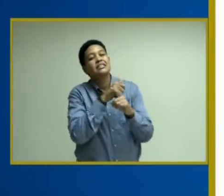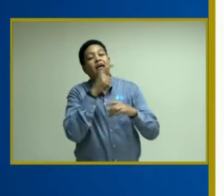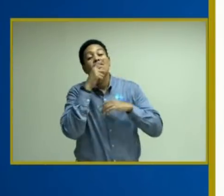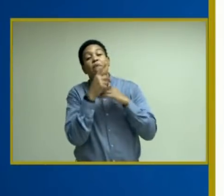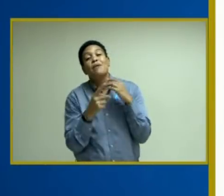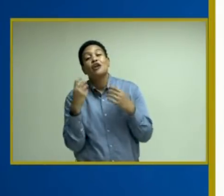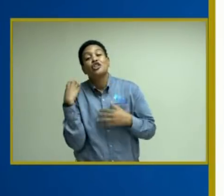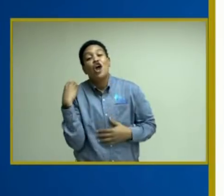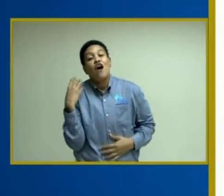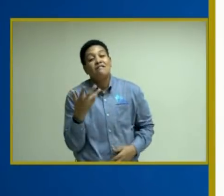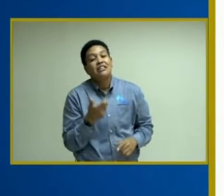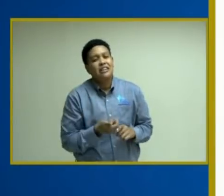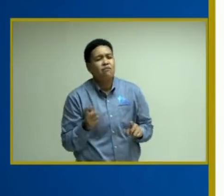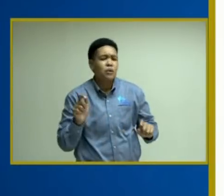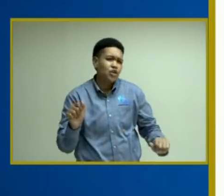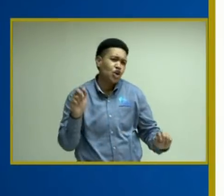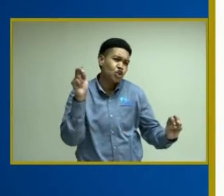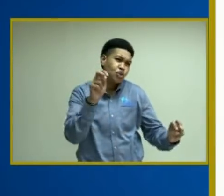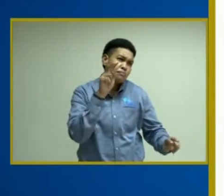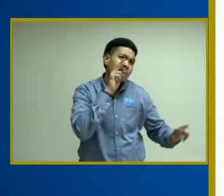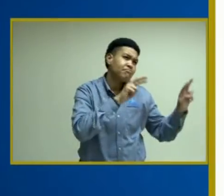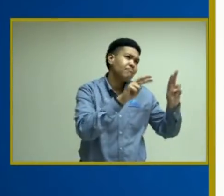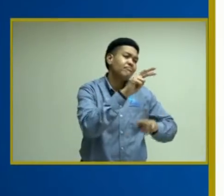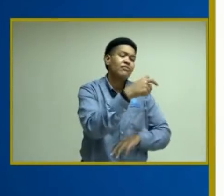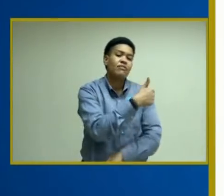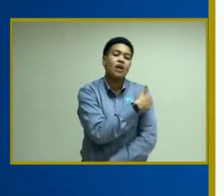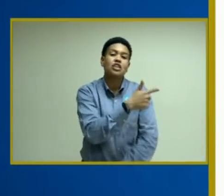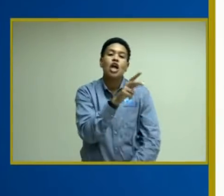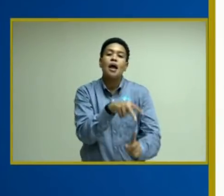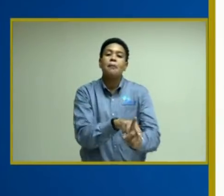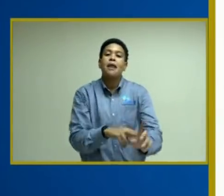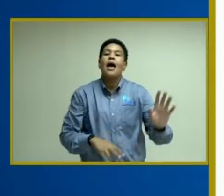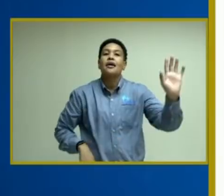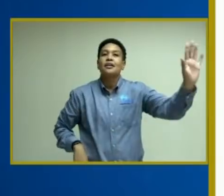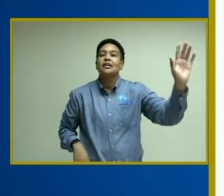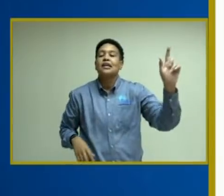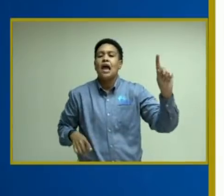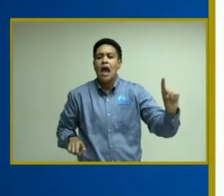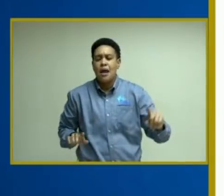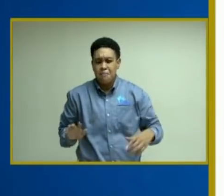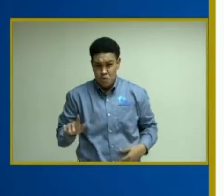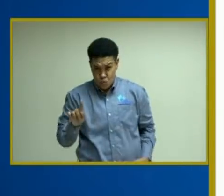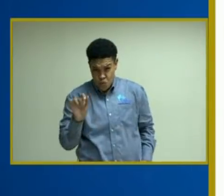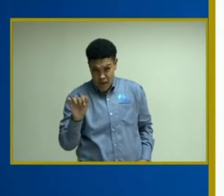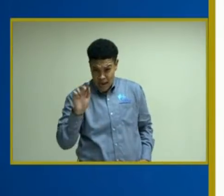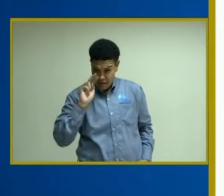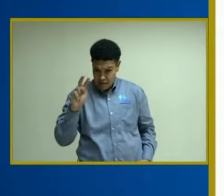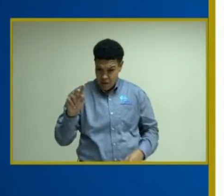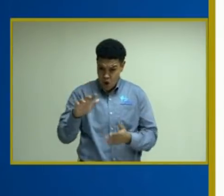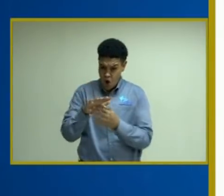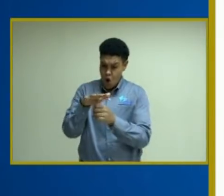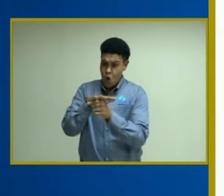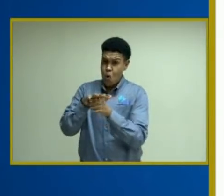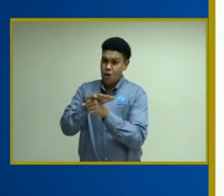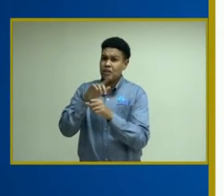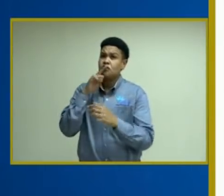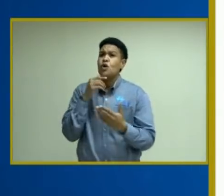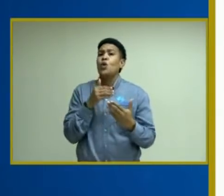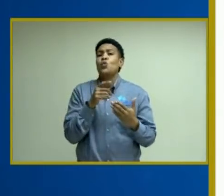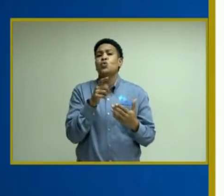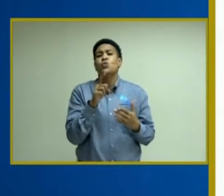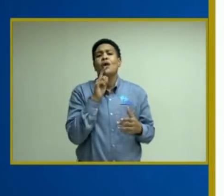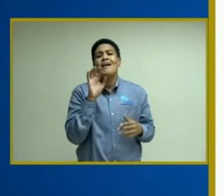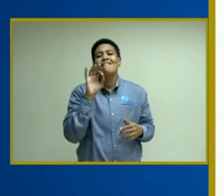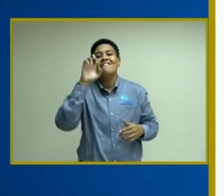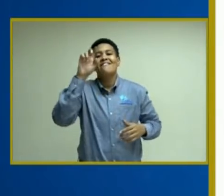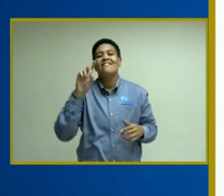parish offices where you can be visited and vaccination applied. you can visit a site that is close to you, a fixed